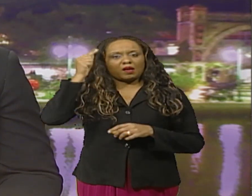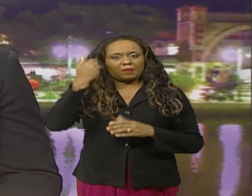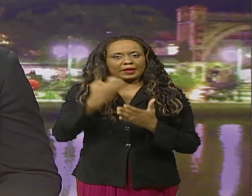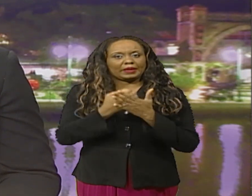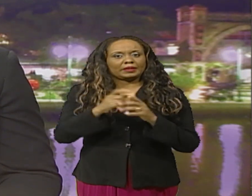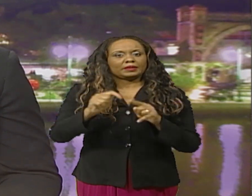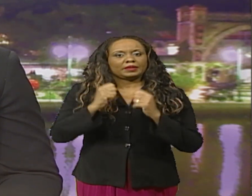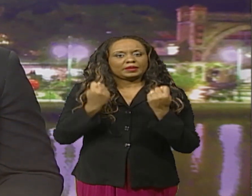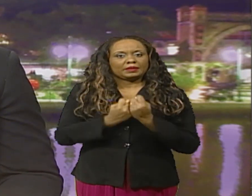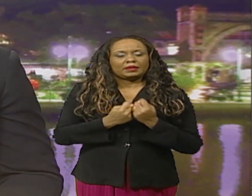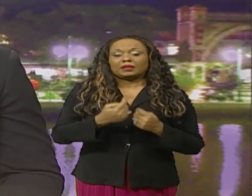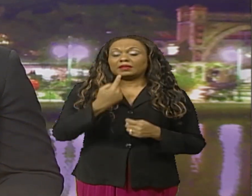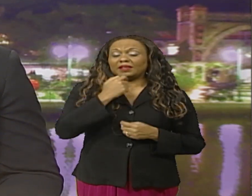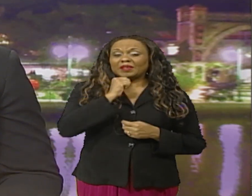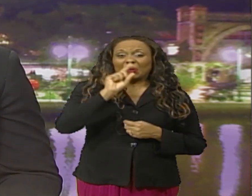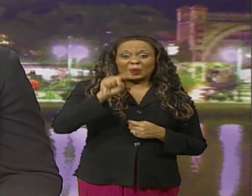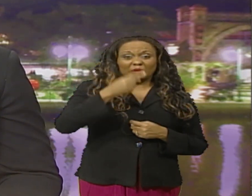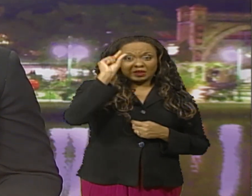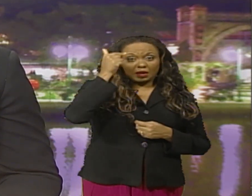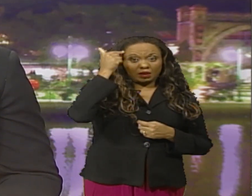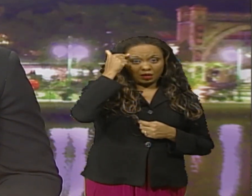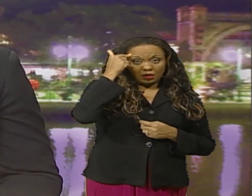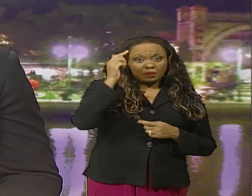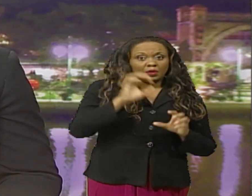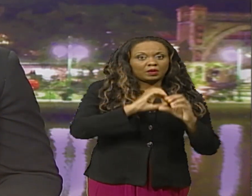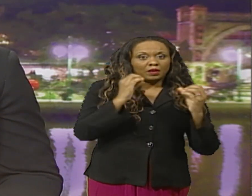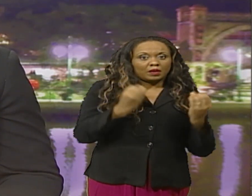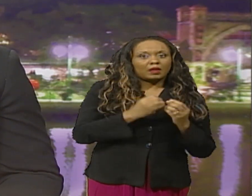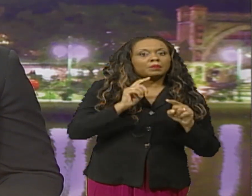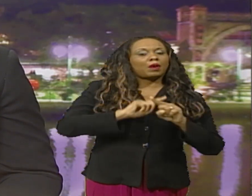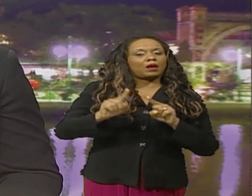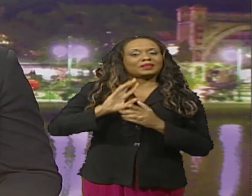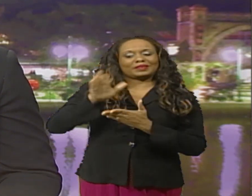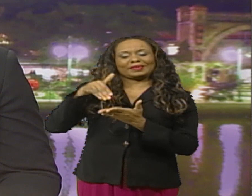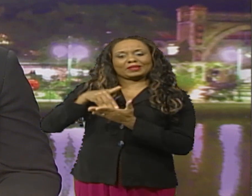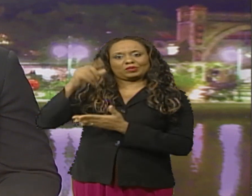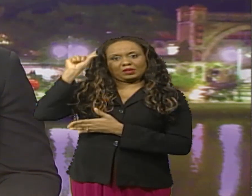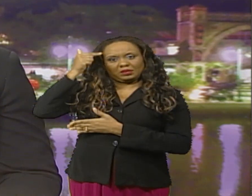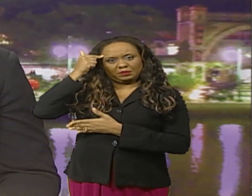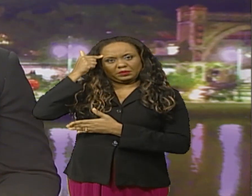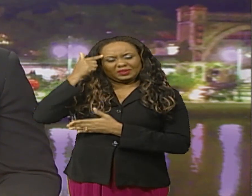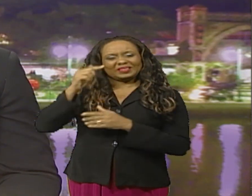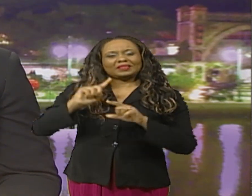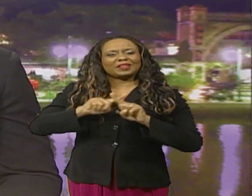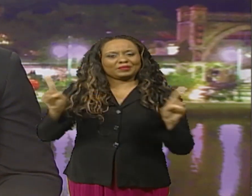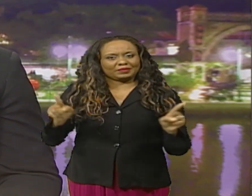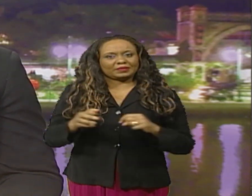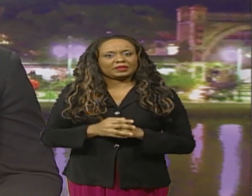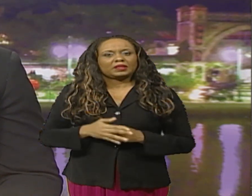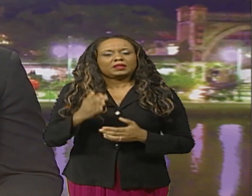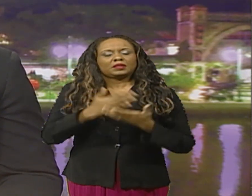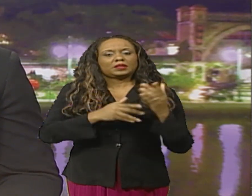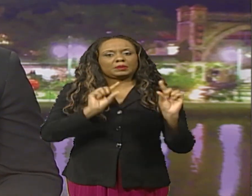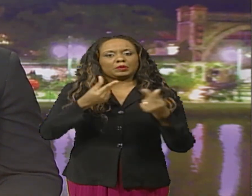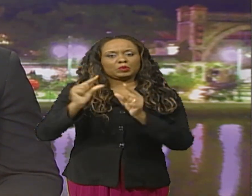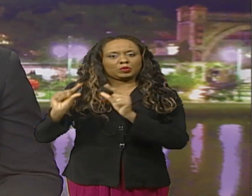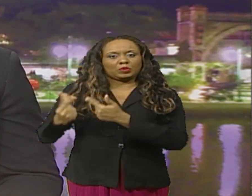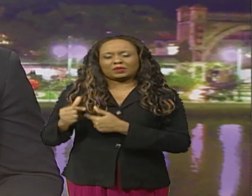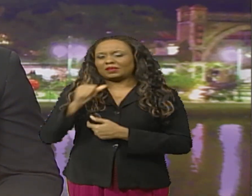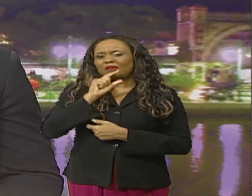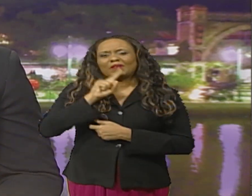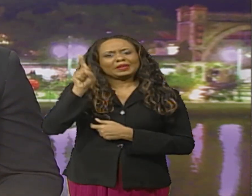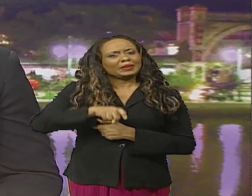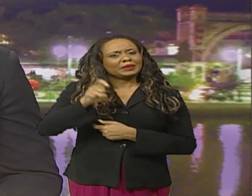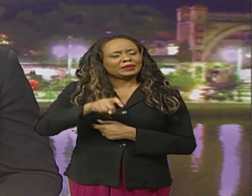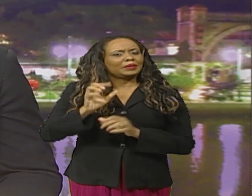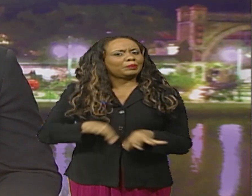state-owned entities will be targeted, as central government will be as well. He says there are some categories of jobs that are simply not